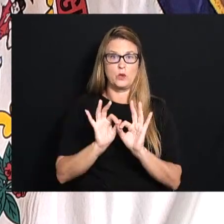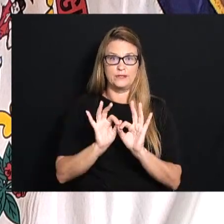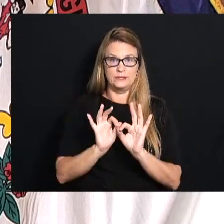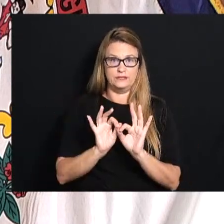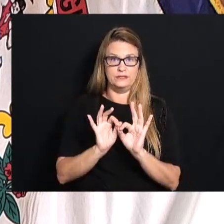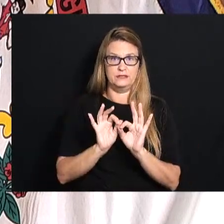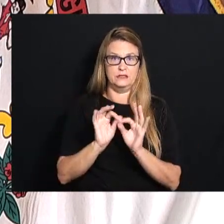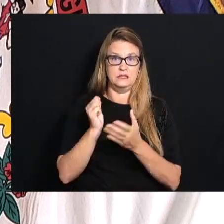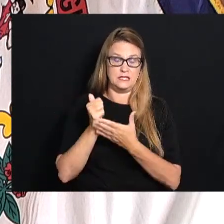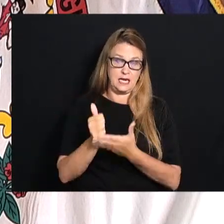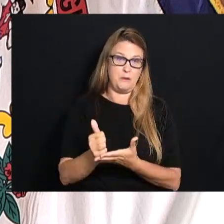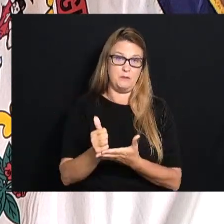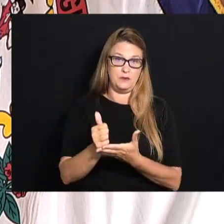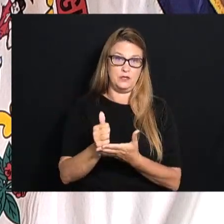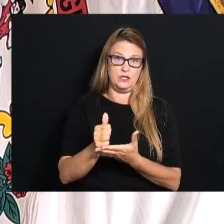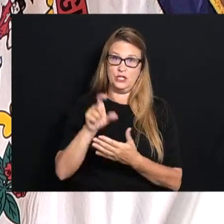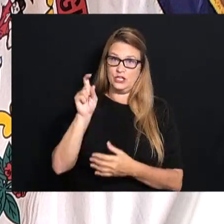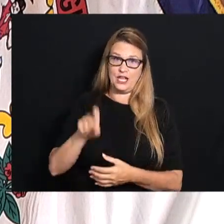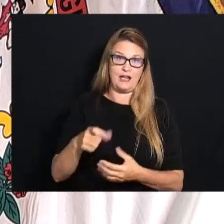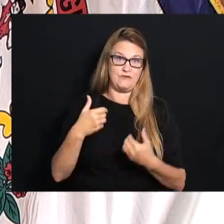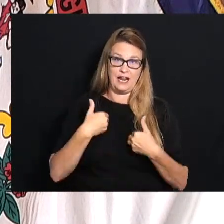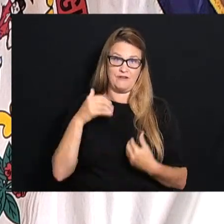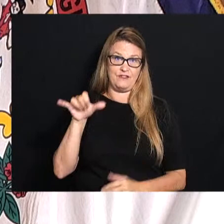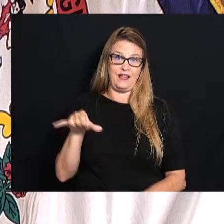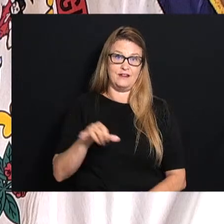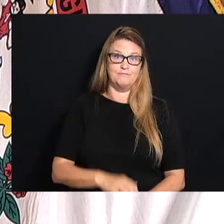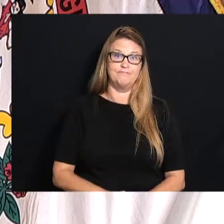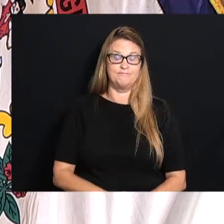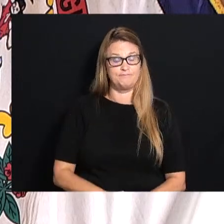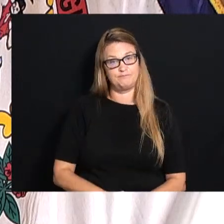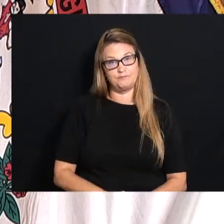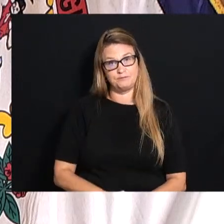way. You got to get that booster shot.